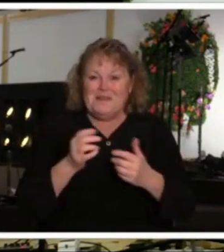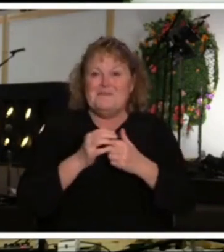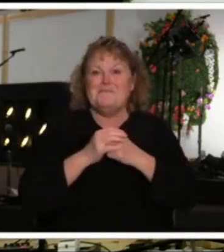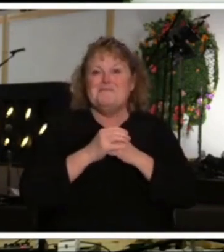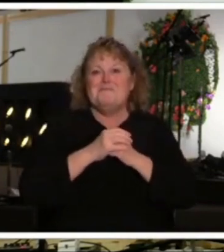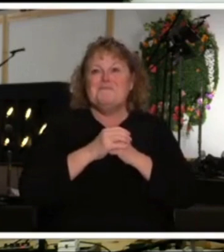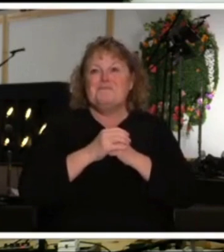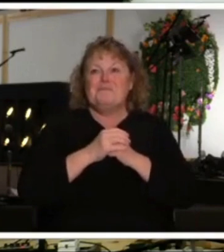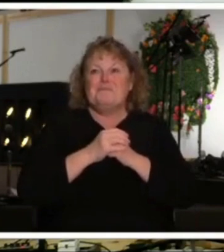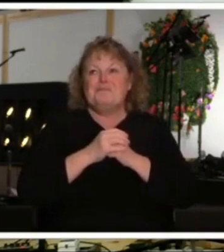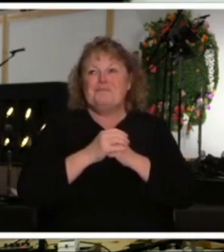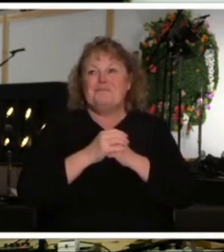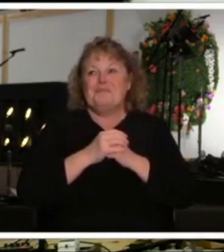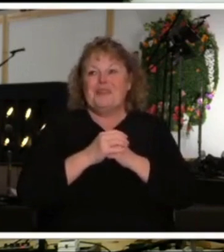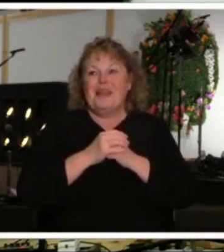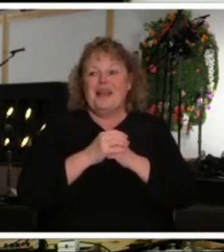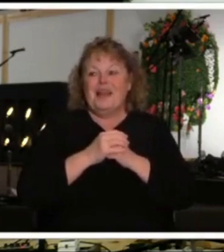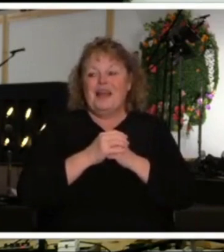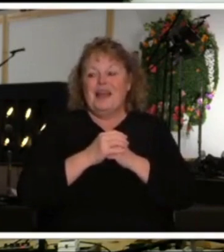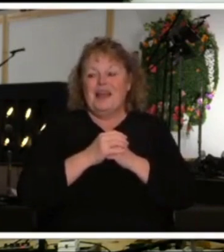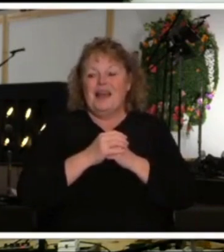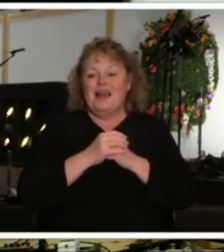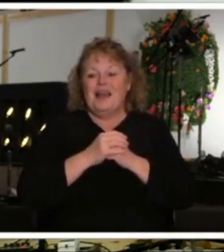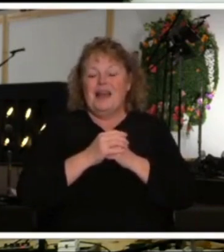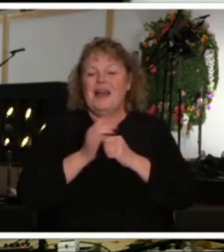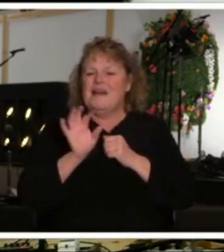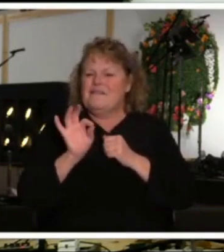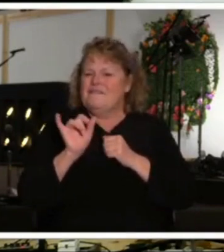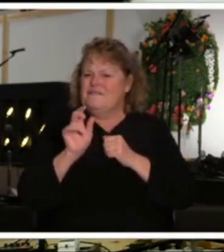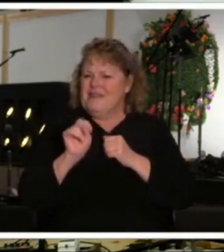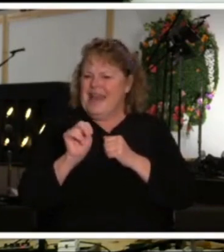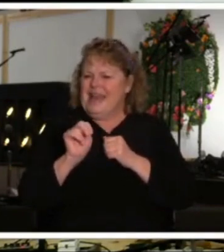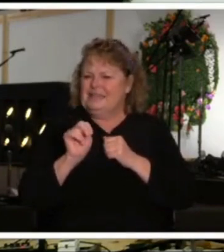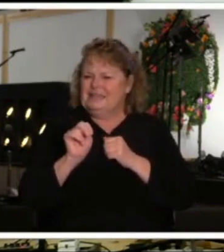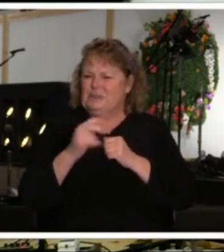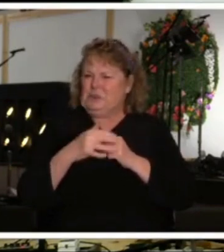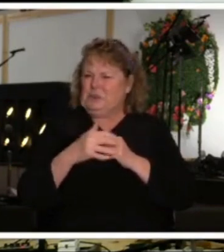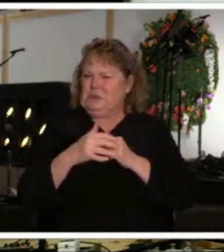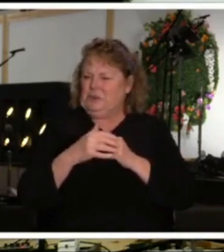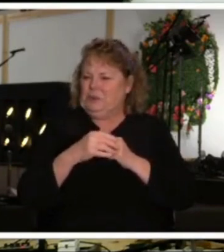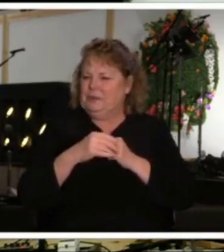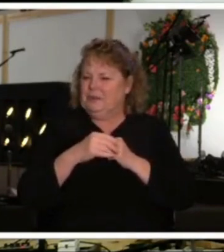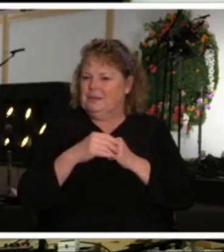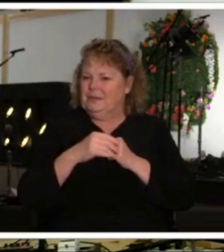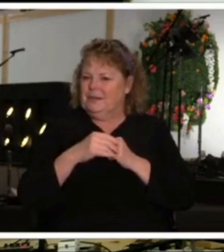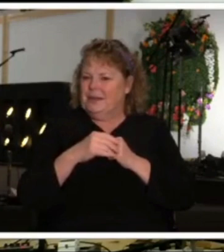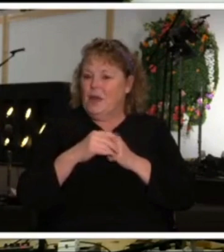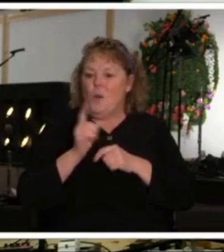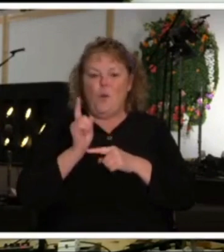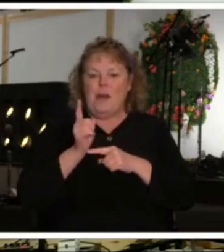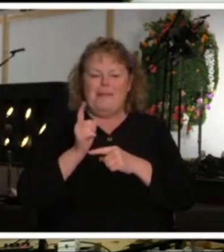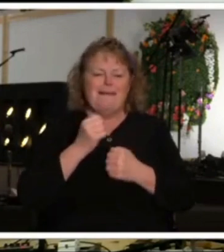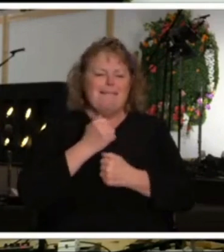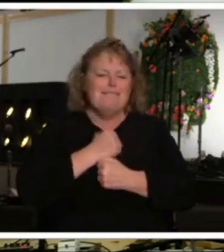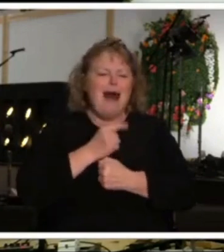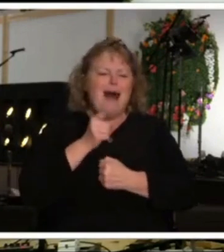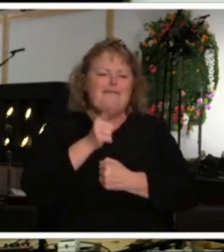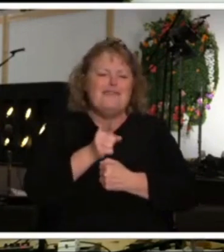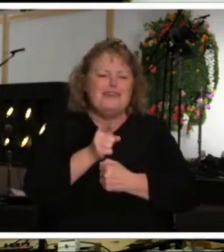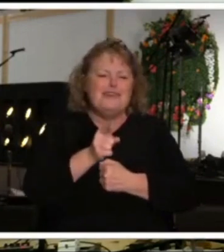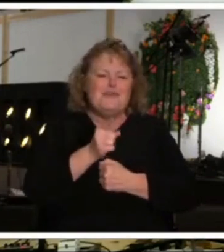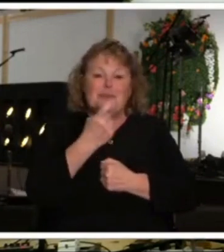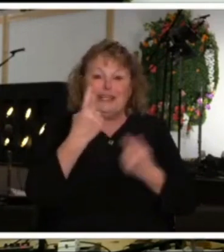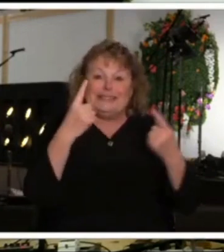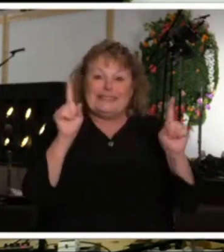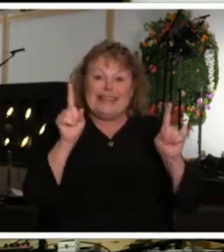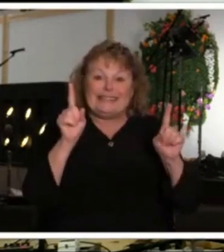I'm not, if you're a fan, you know, we appreciate you. But fans can be rough, okay? One minute they love you, the next minute they're ready to throw a brick at you. You know, it's